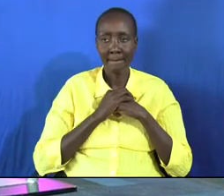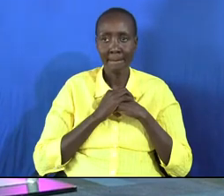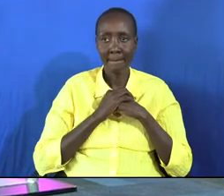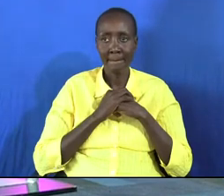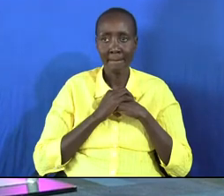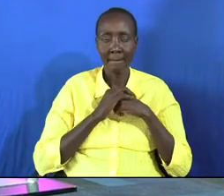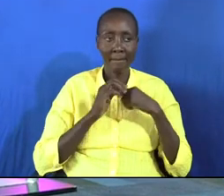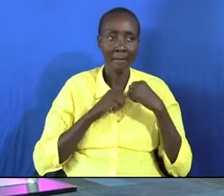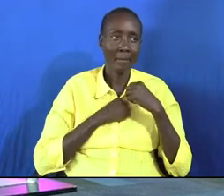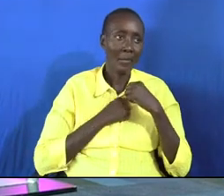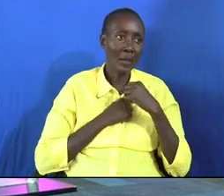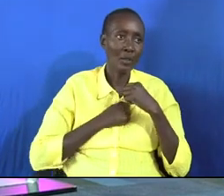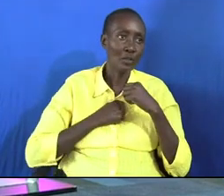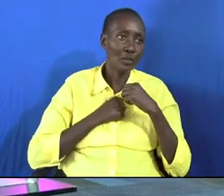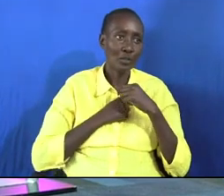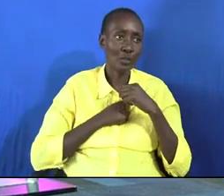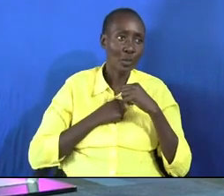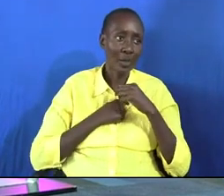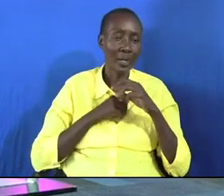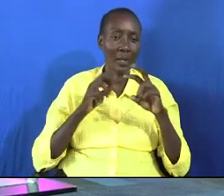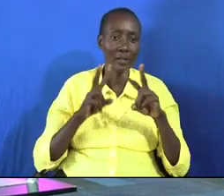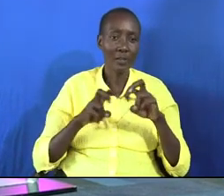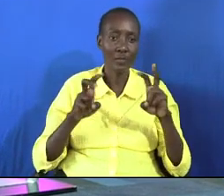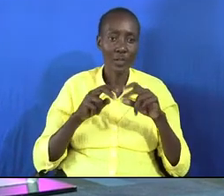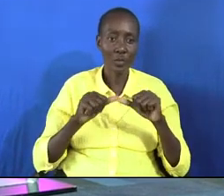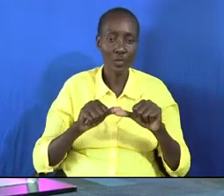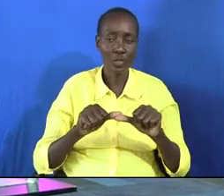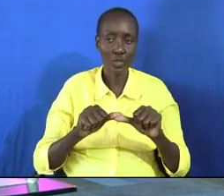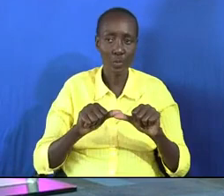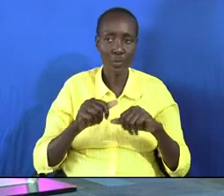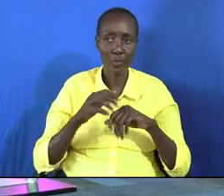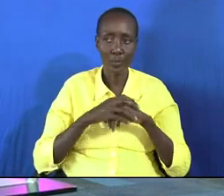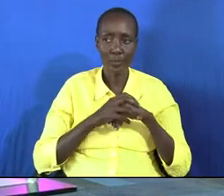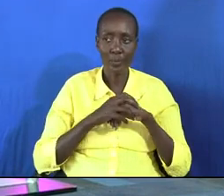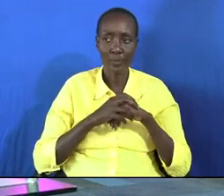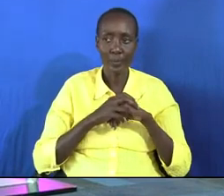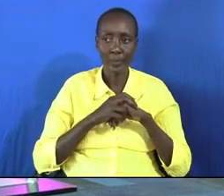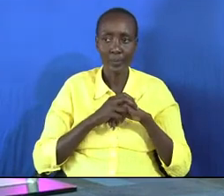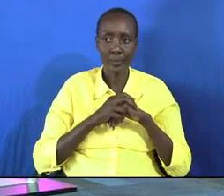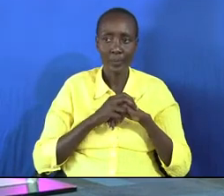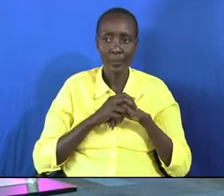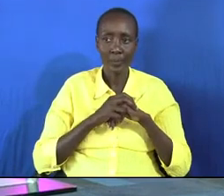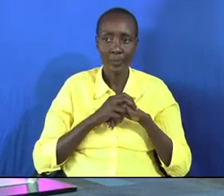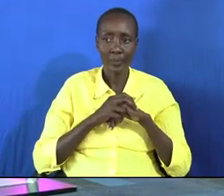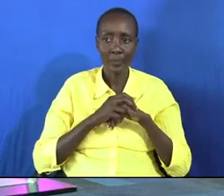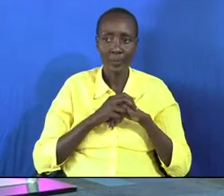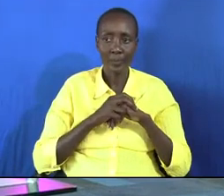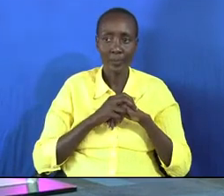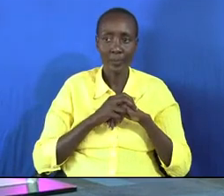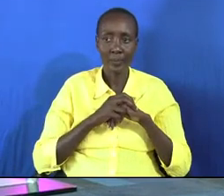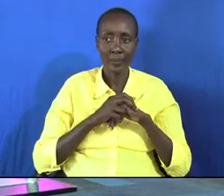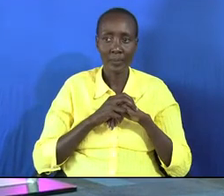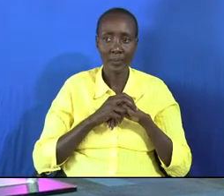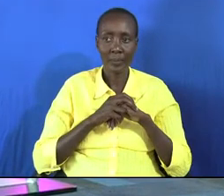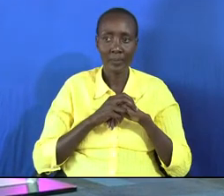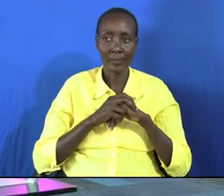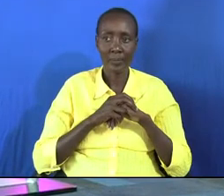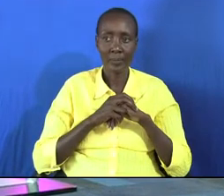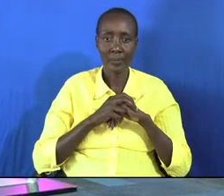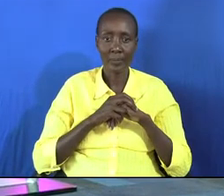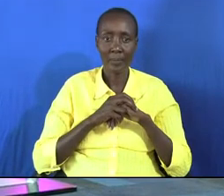Sorry, I thought I had the page with me, but it's not. Let me just.